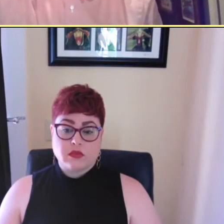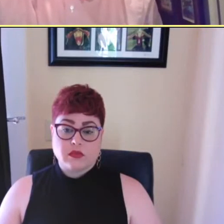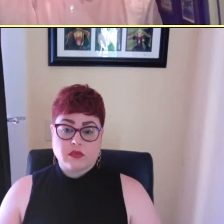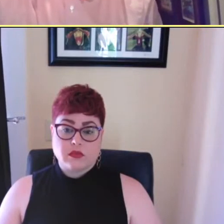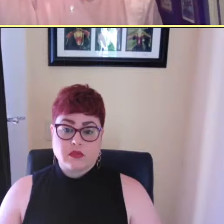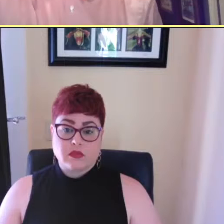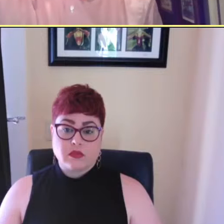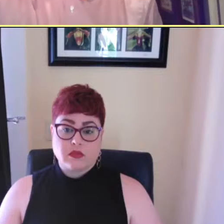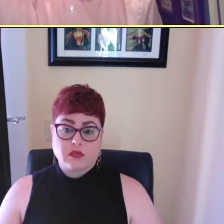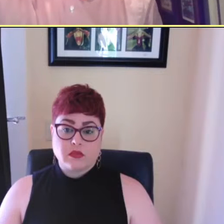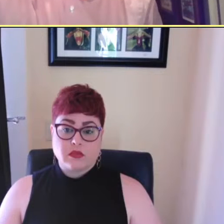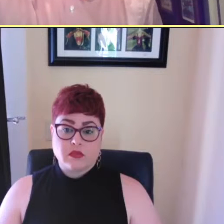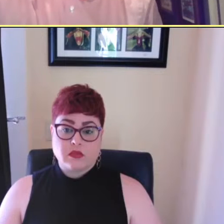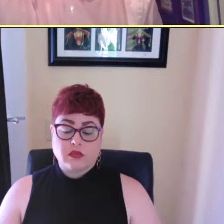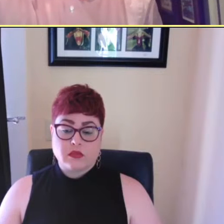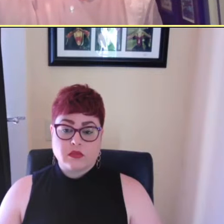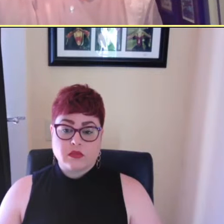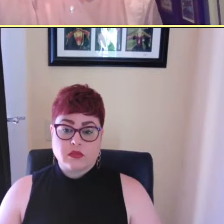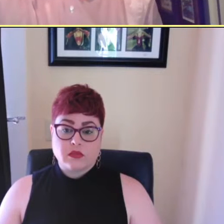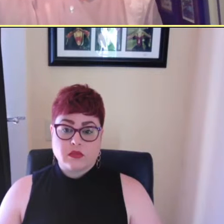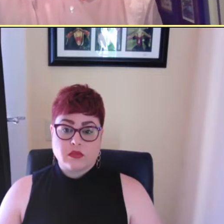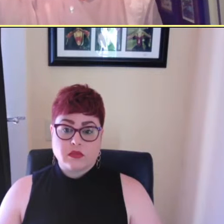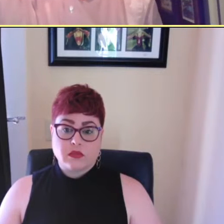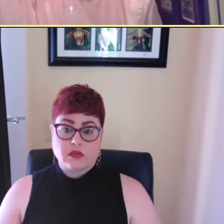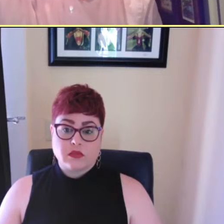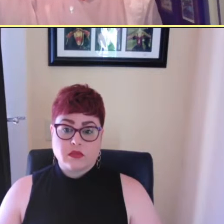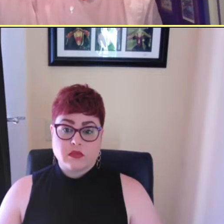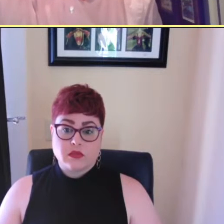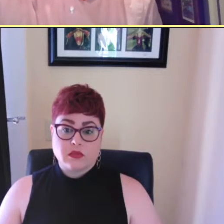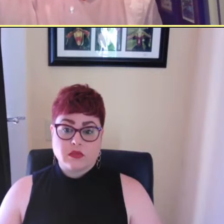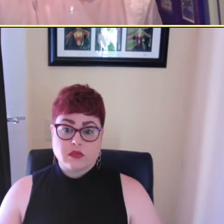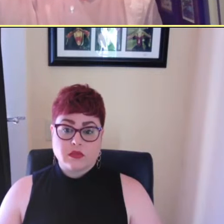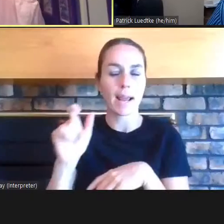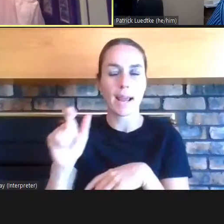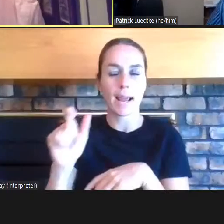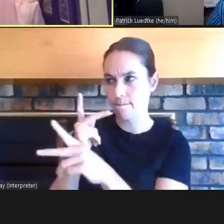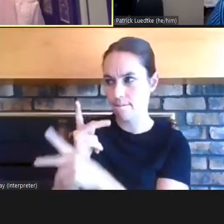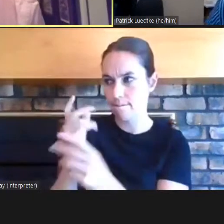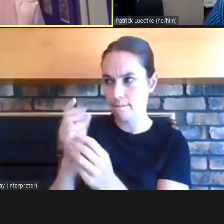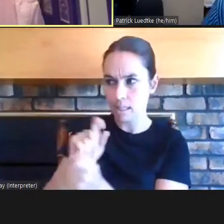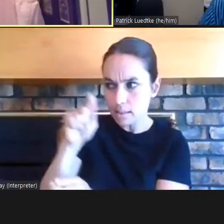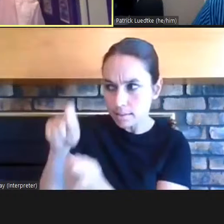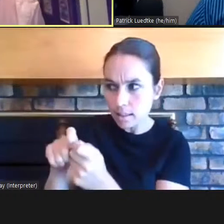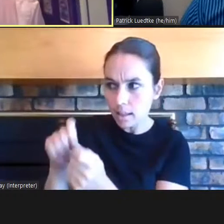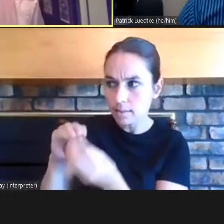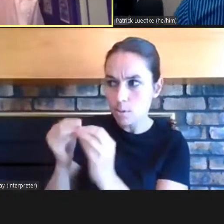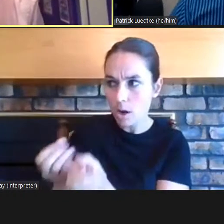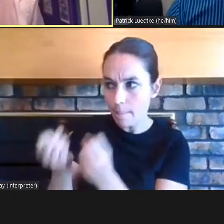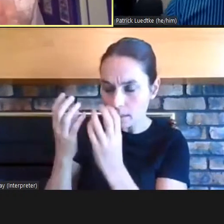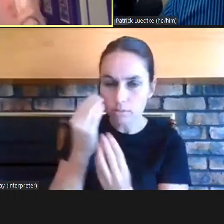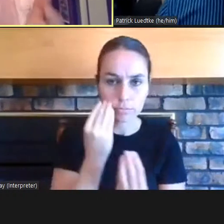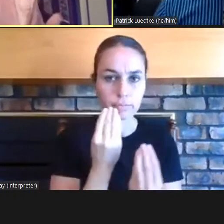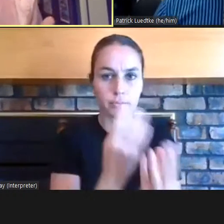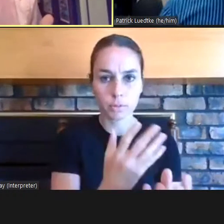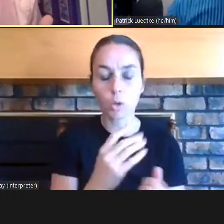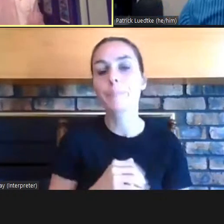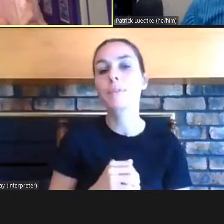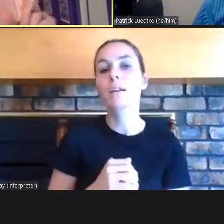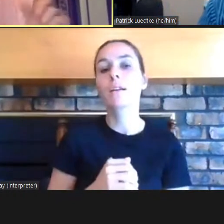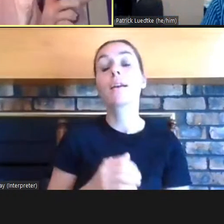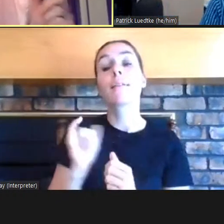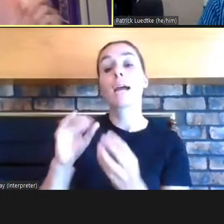thousand vaccines available, but I will have the team get back to you with the exact number of what's still available to us to order. And that will